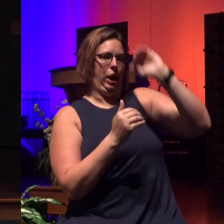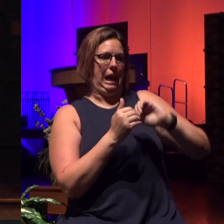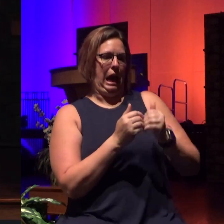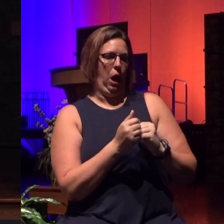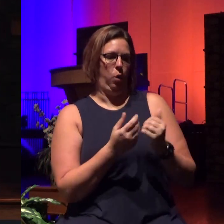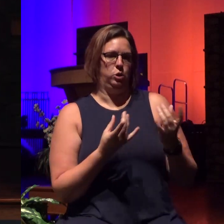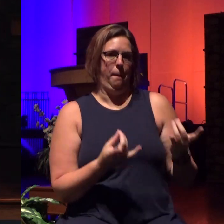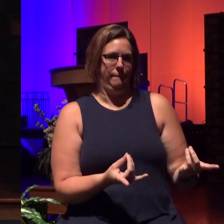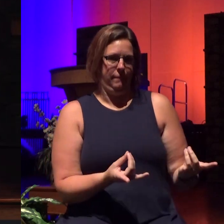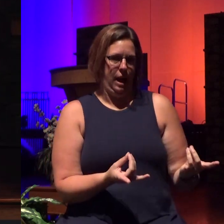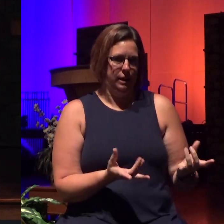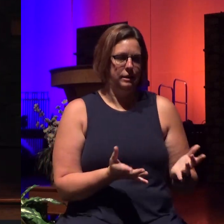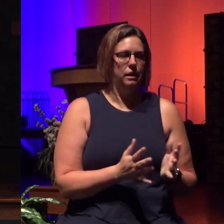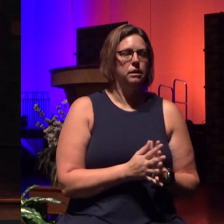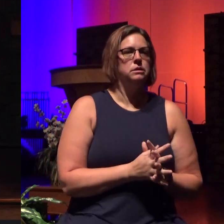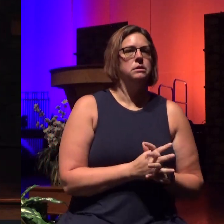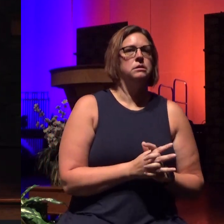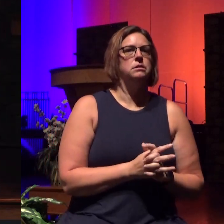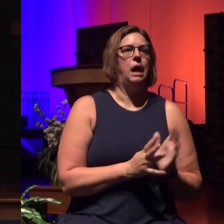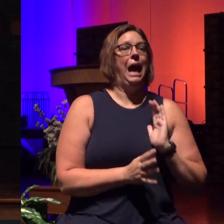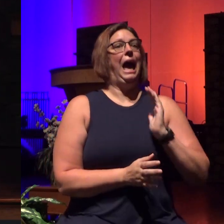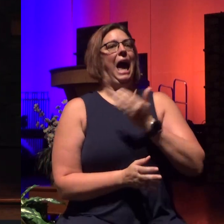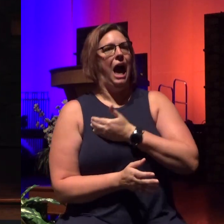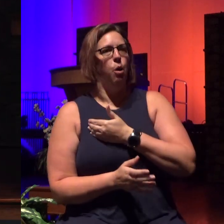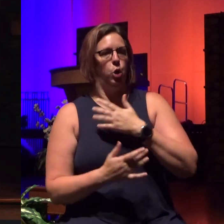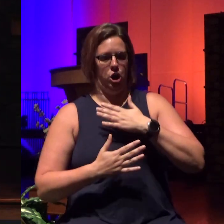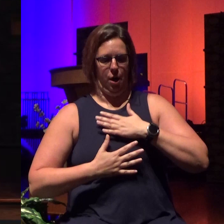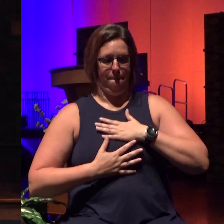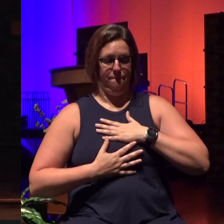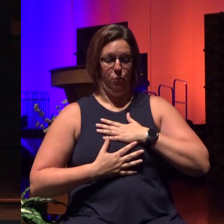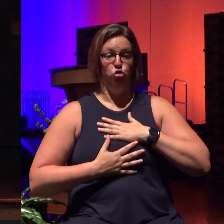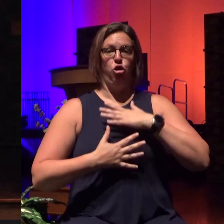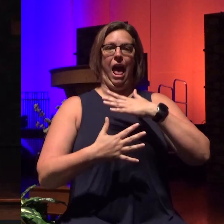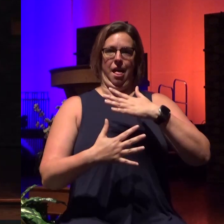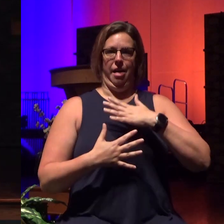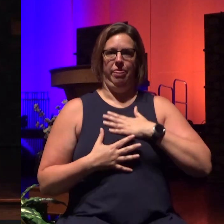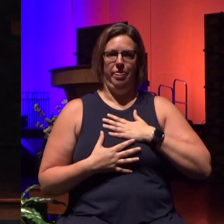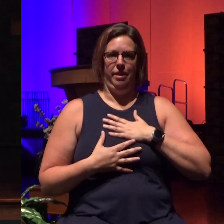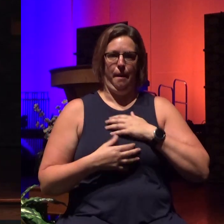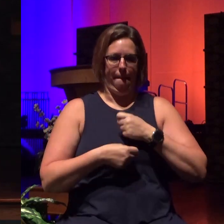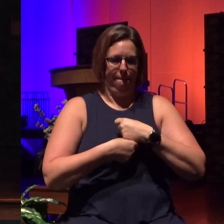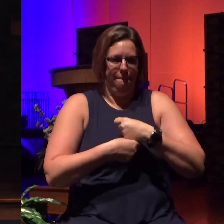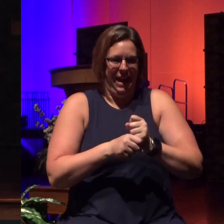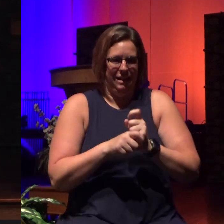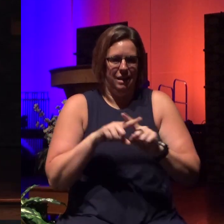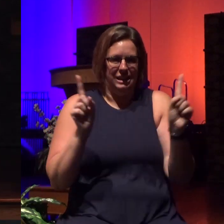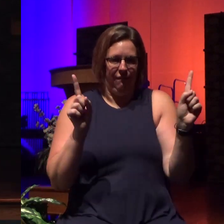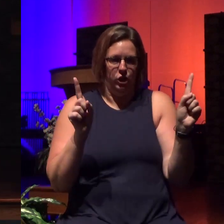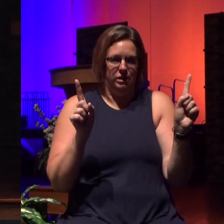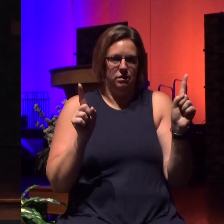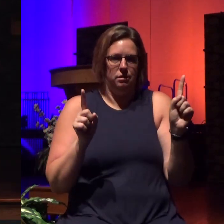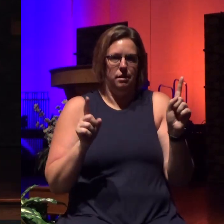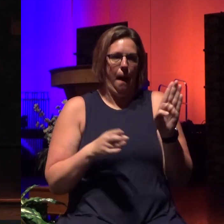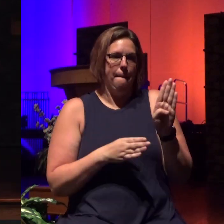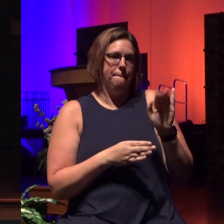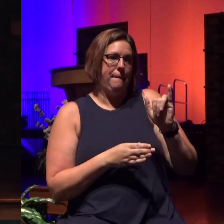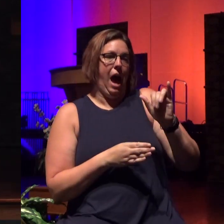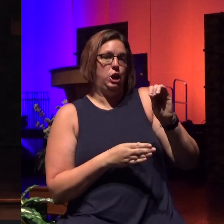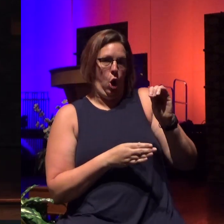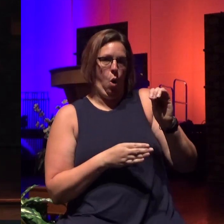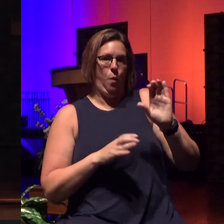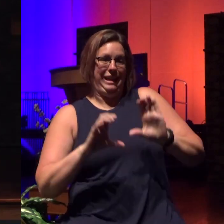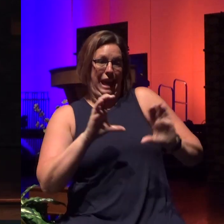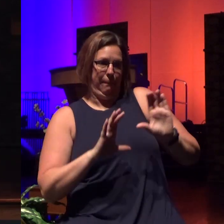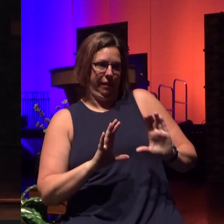discovering meditation, is that our very breath makes a difference. Biochemically, here's what happens, right,